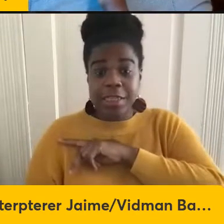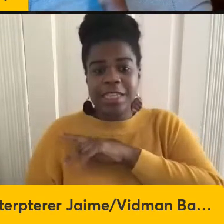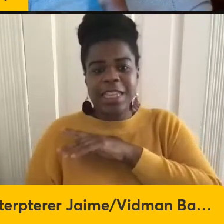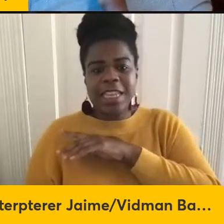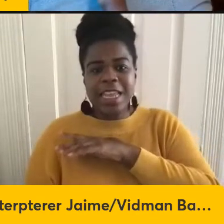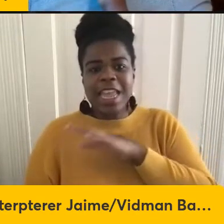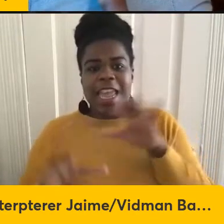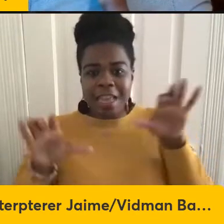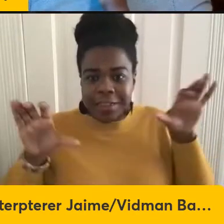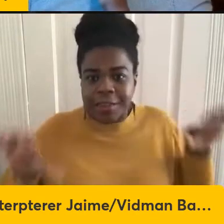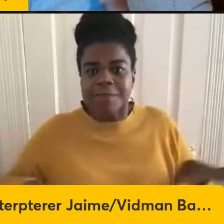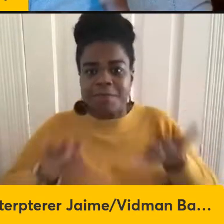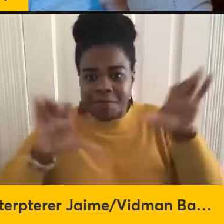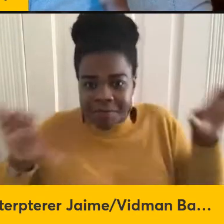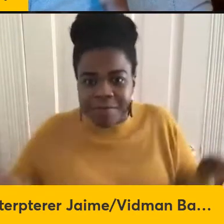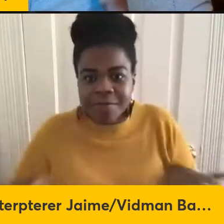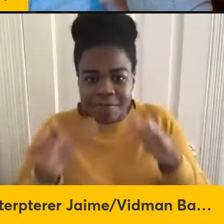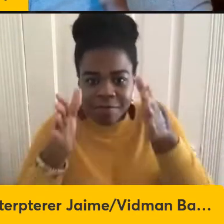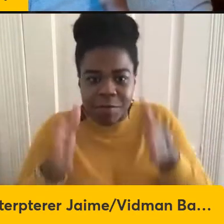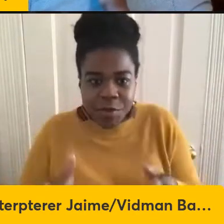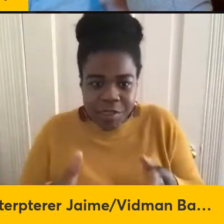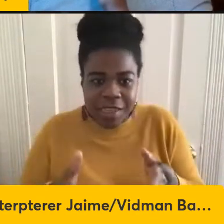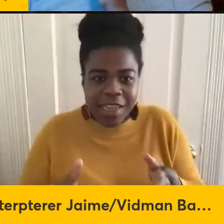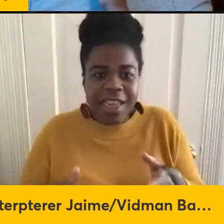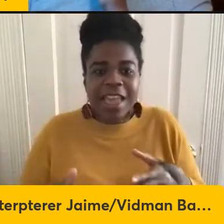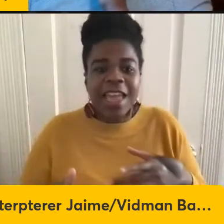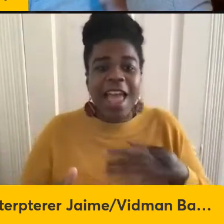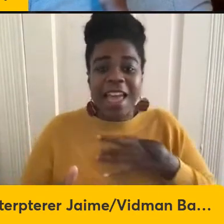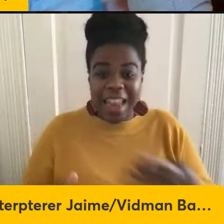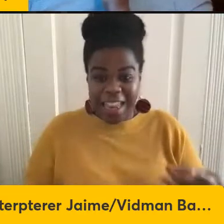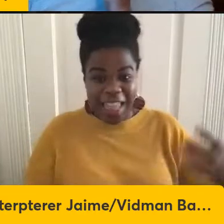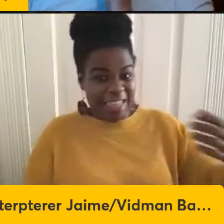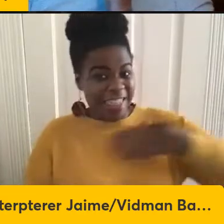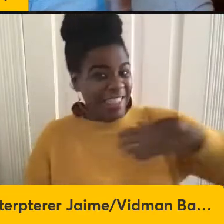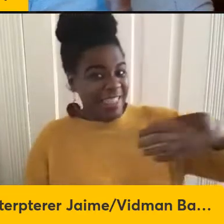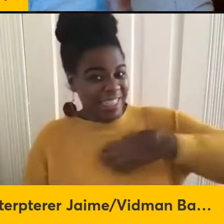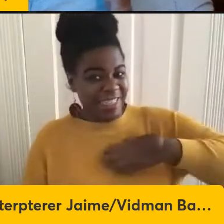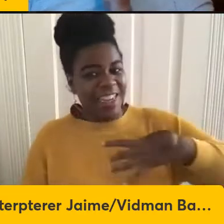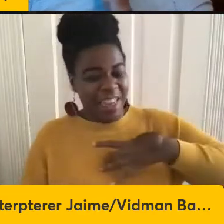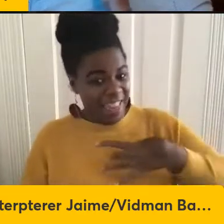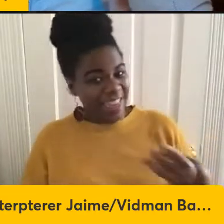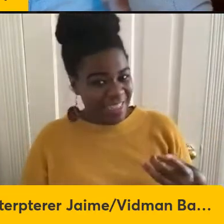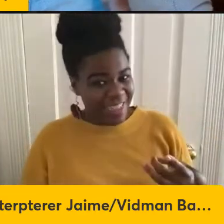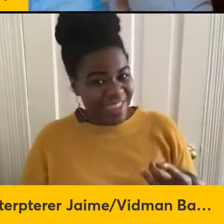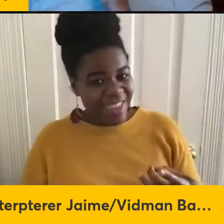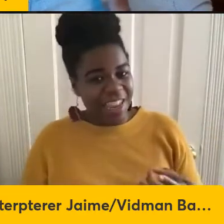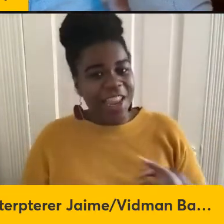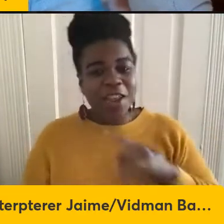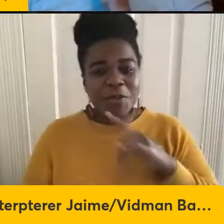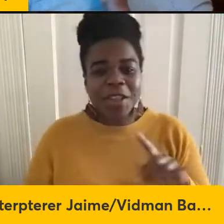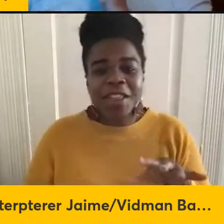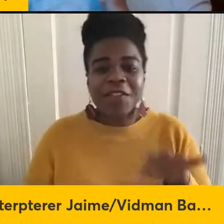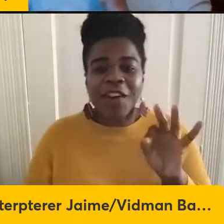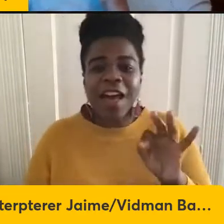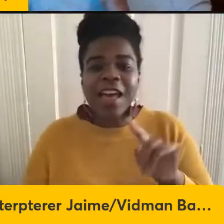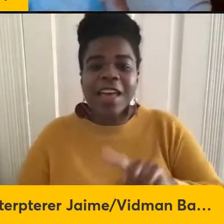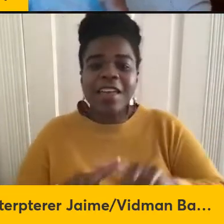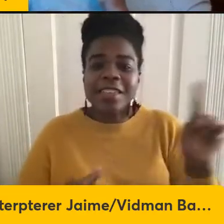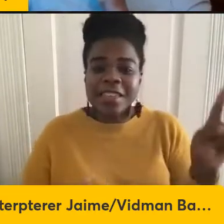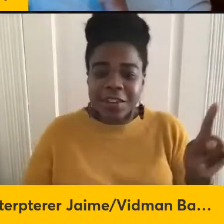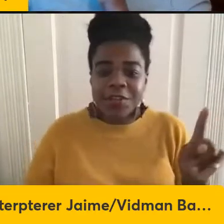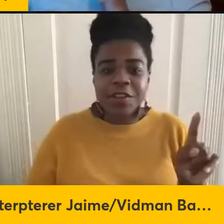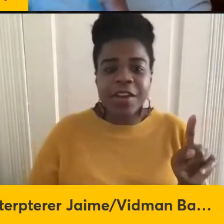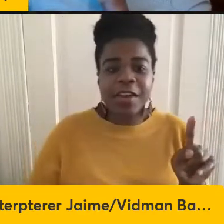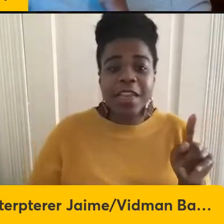kind of person. So, I like complaining. So it was really just kind of finding a different forum where I could say, hey, you know,